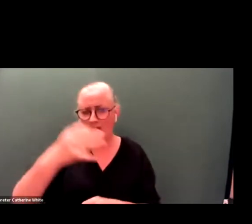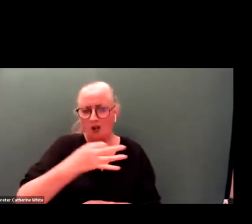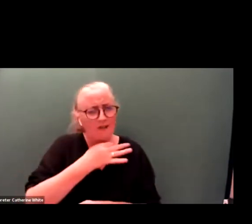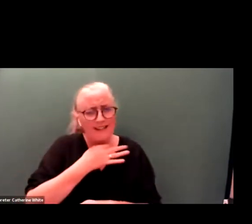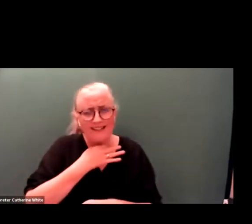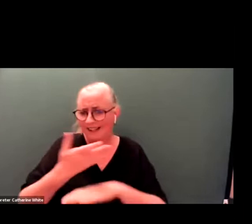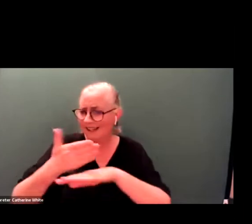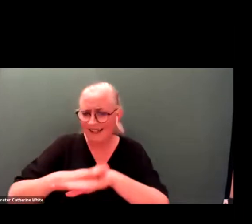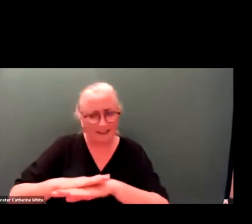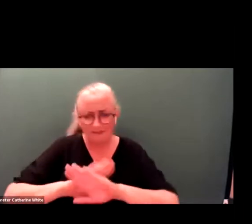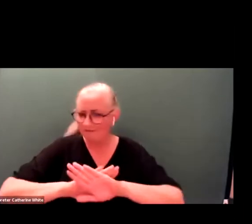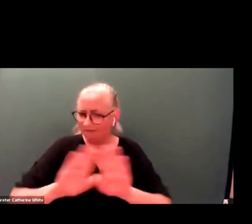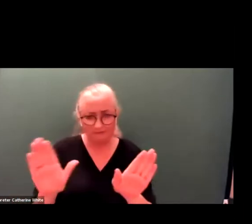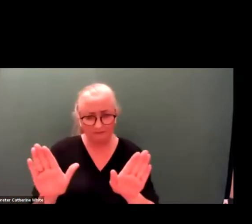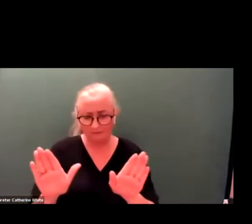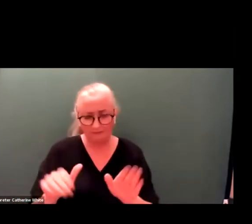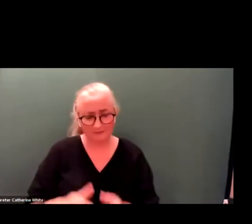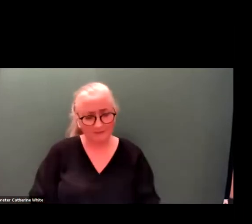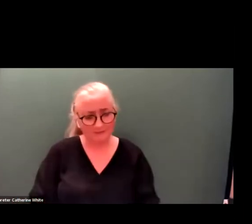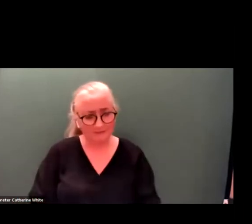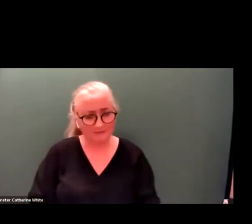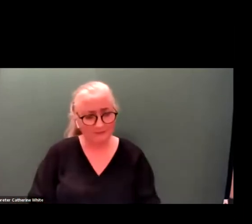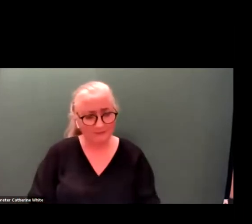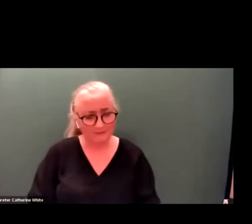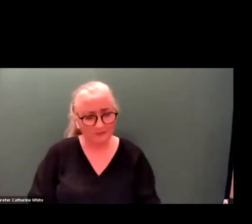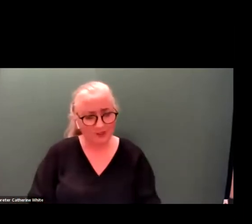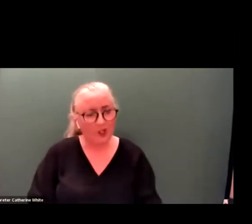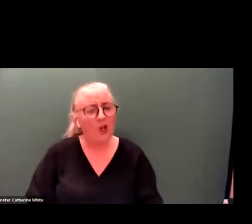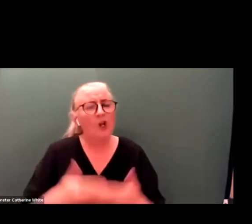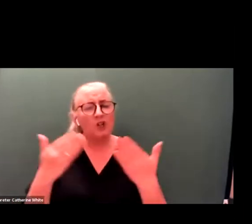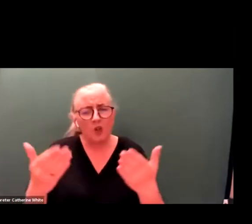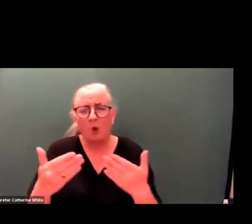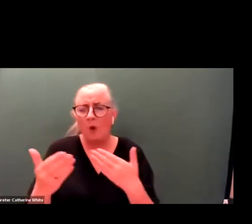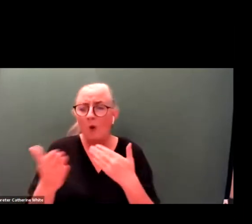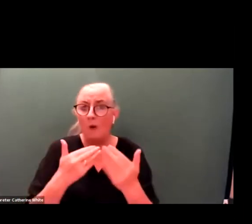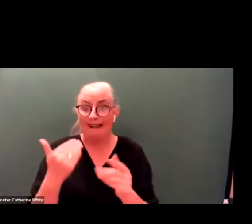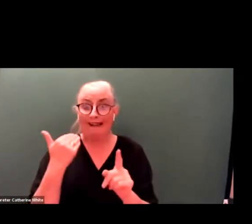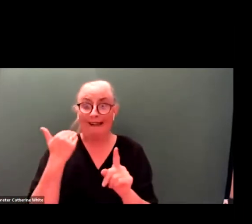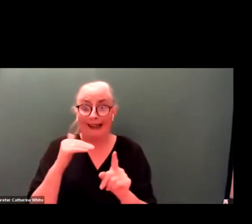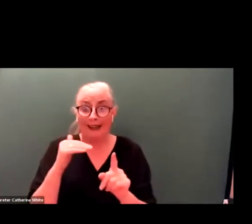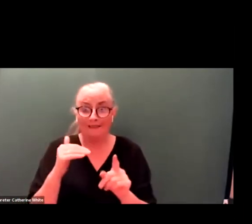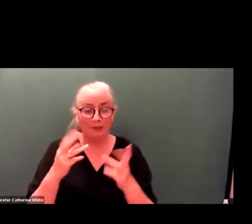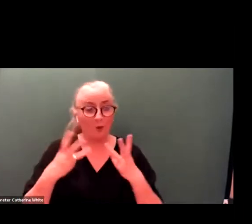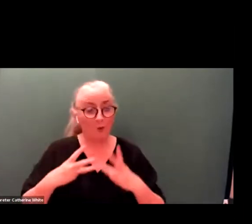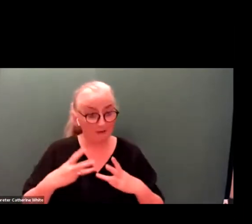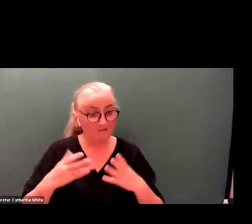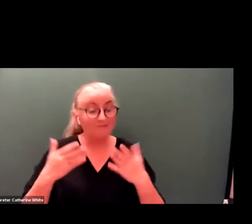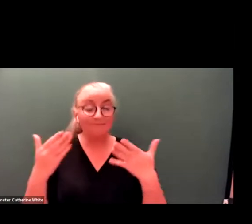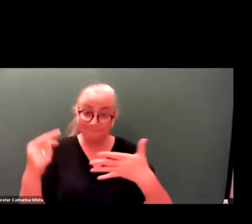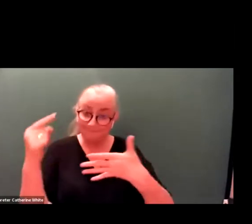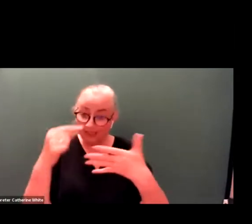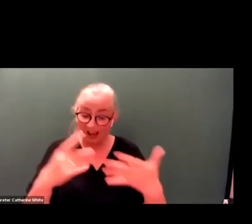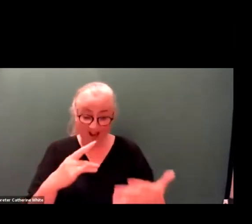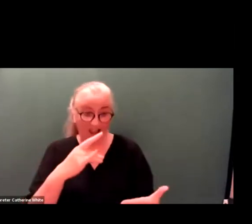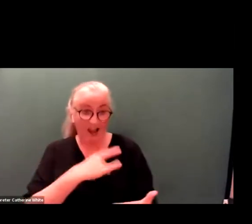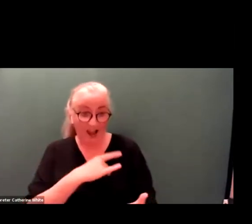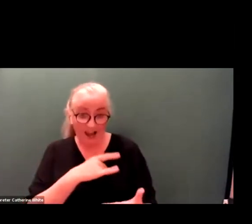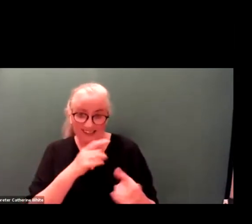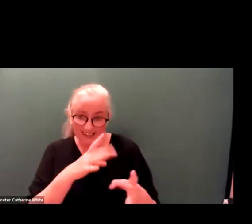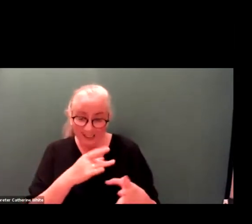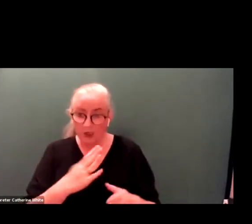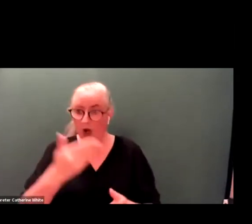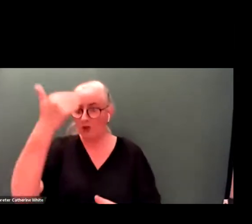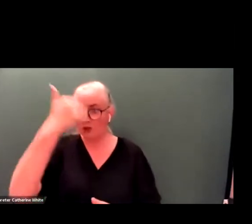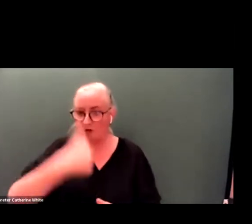cancer who are not on HRT. So what are the big killers of women? Osteoporotic fractures, heart disease and stroke, and